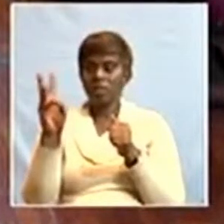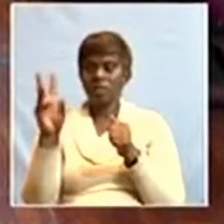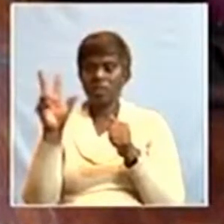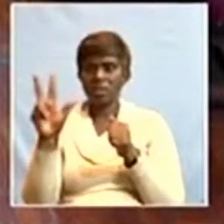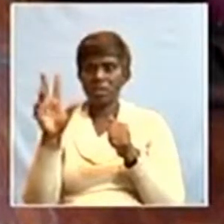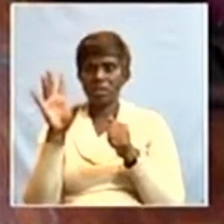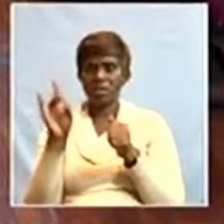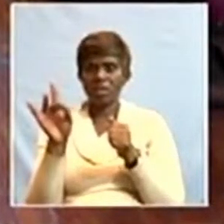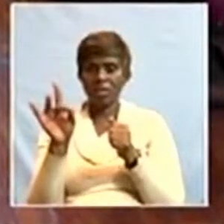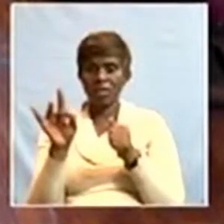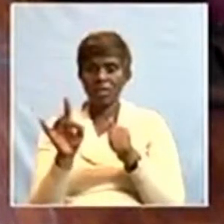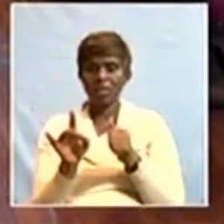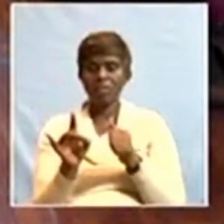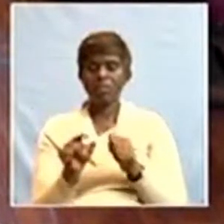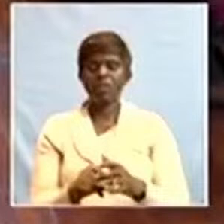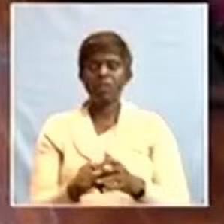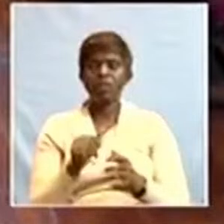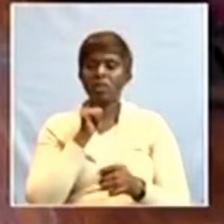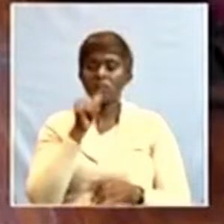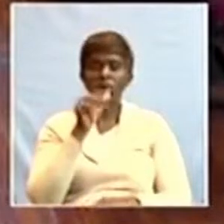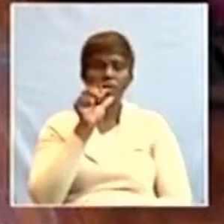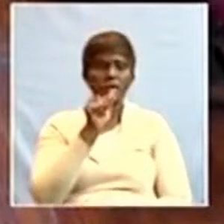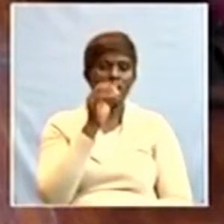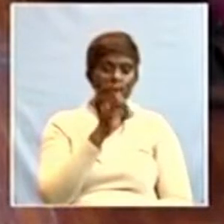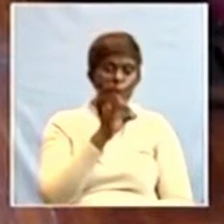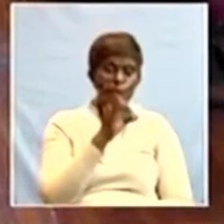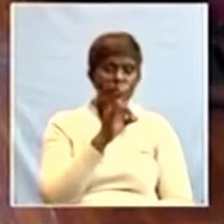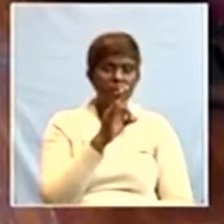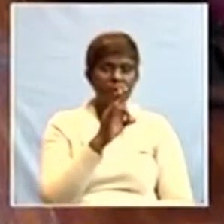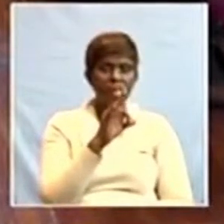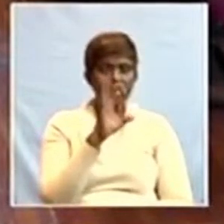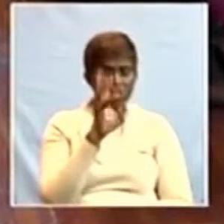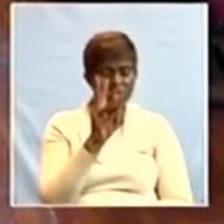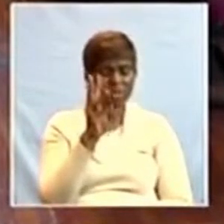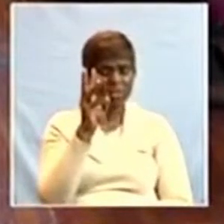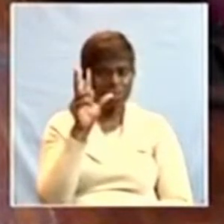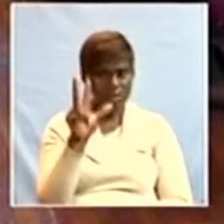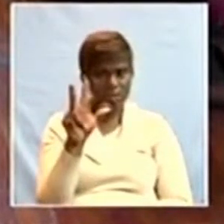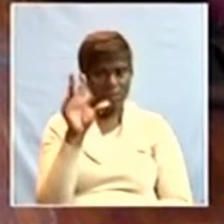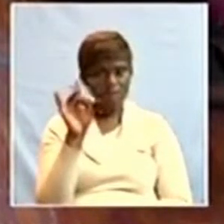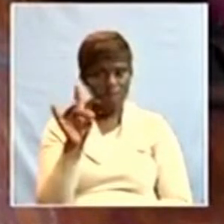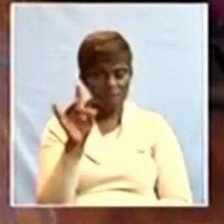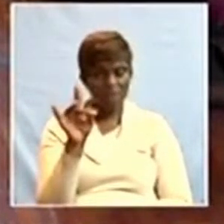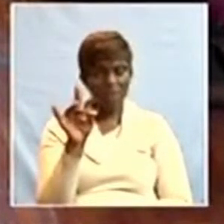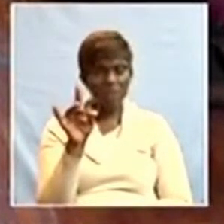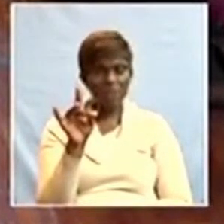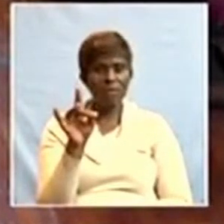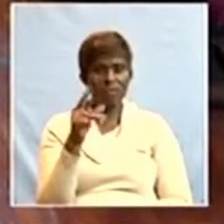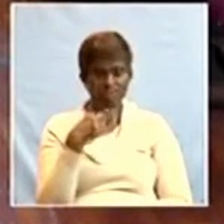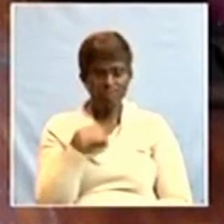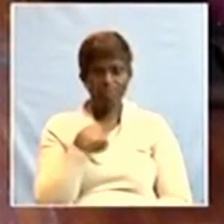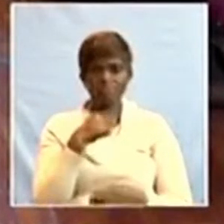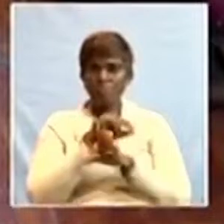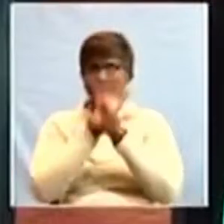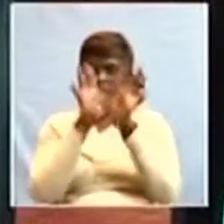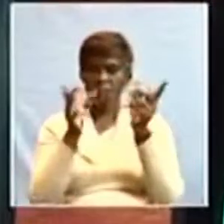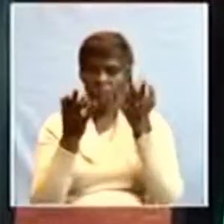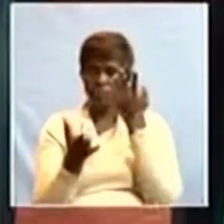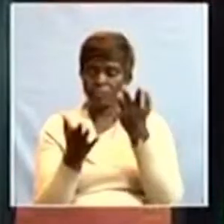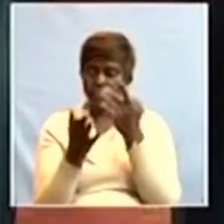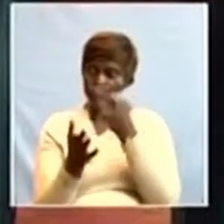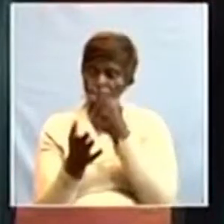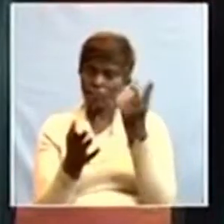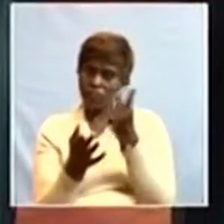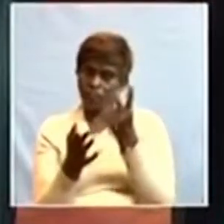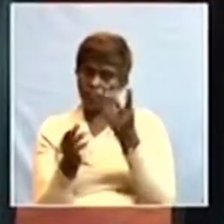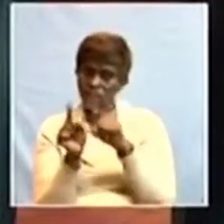GV638 instead of AF, I think 638. So I stand to be corrected whether the